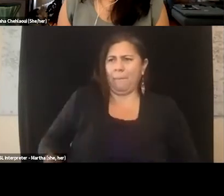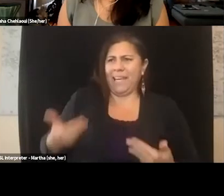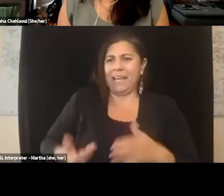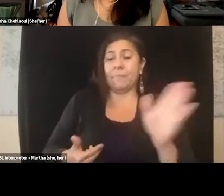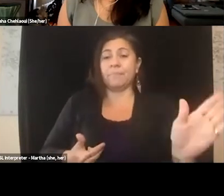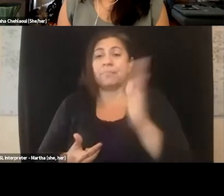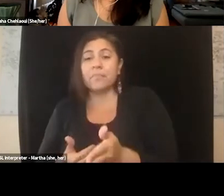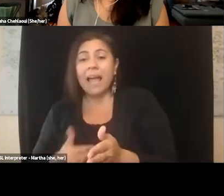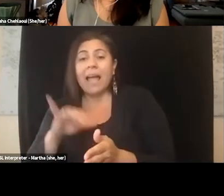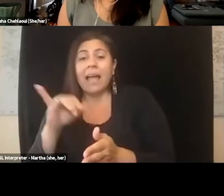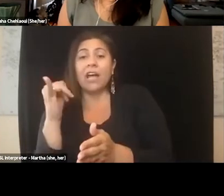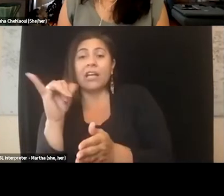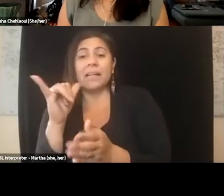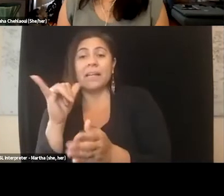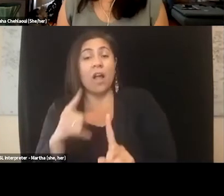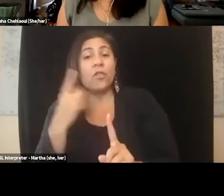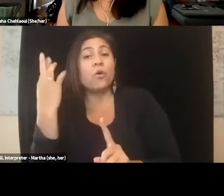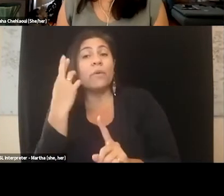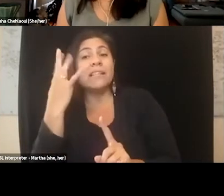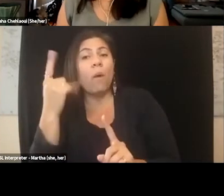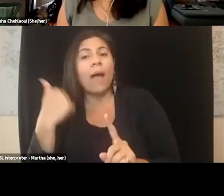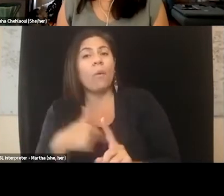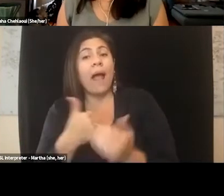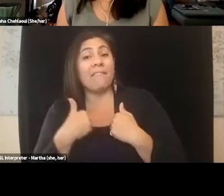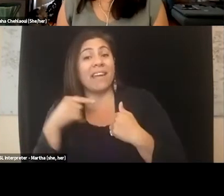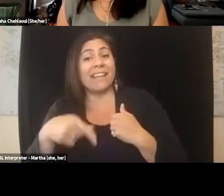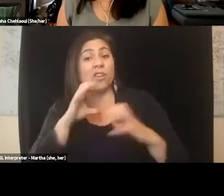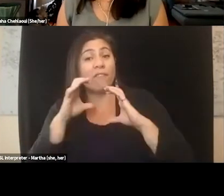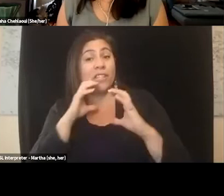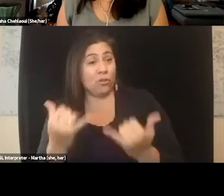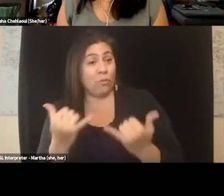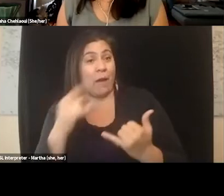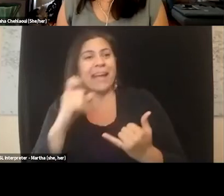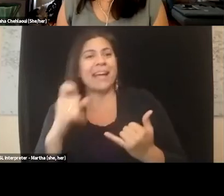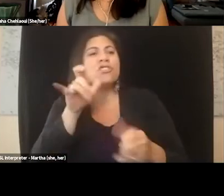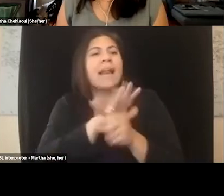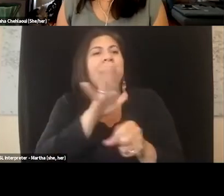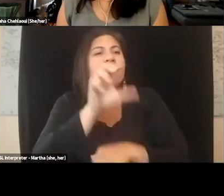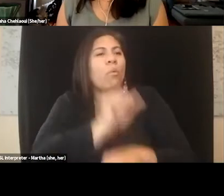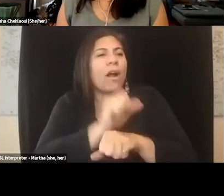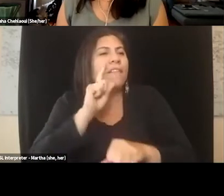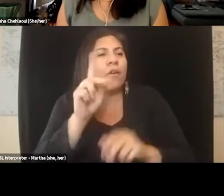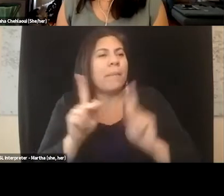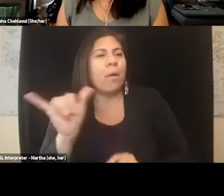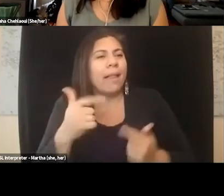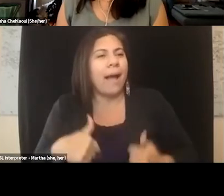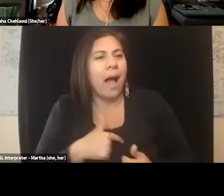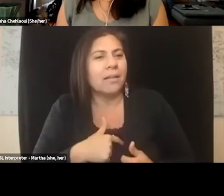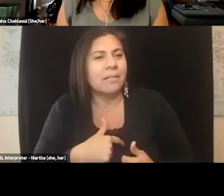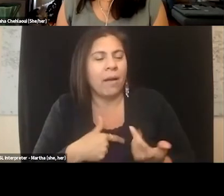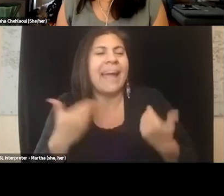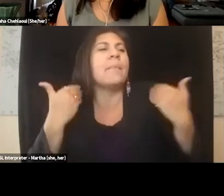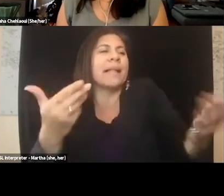having this conversation now is because there isn't enough work for people like us in Hollywood. Yes. Let's be honest. Yes.